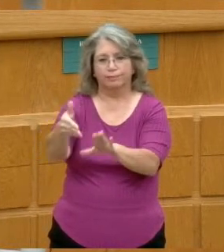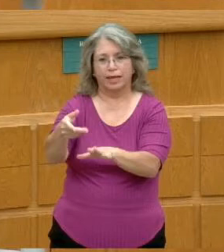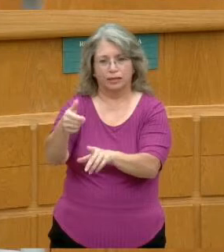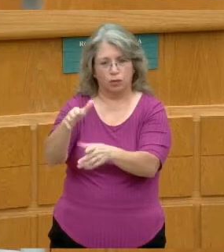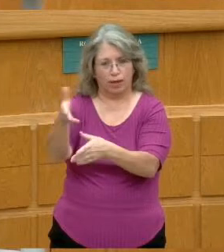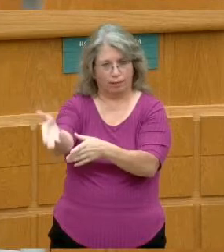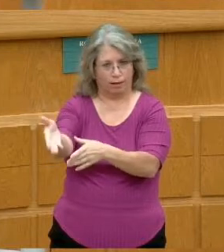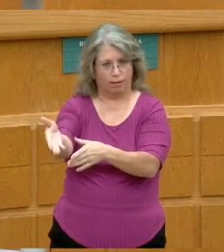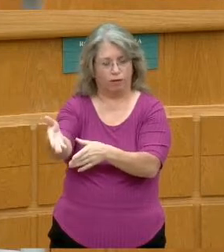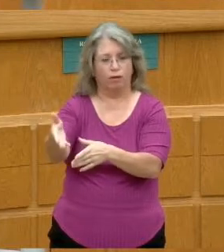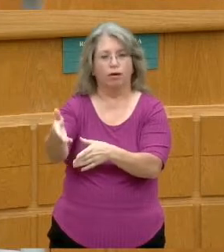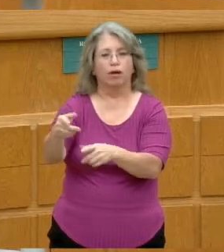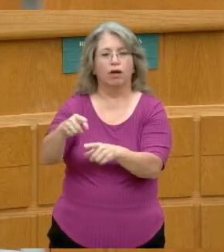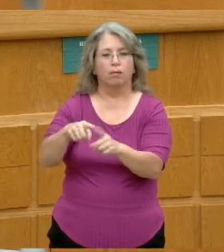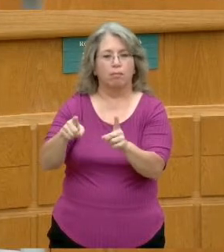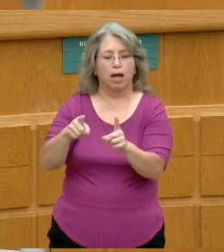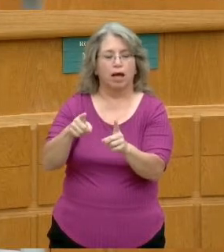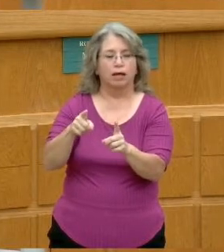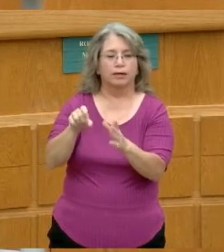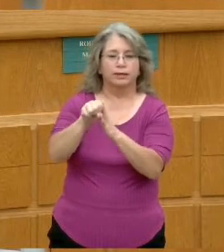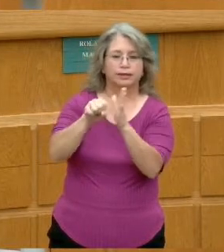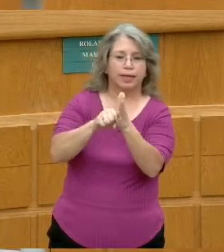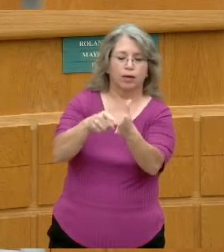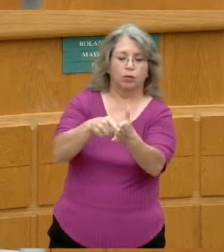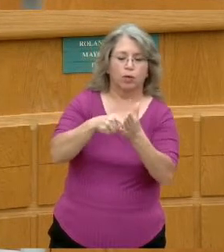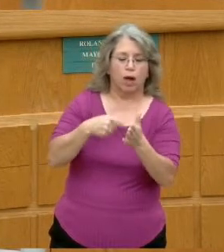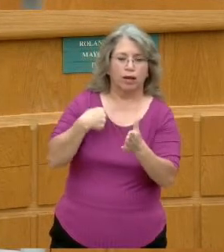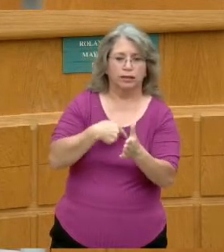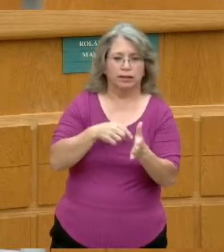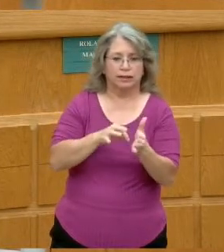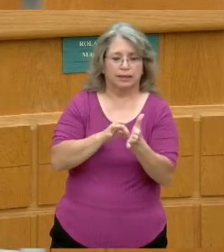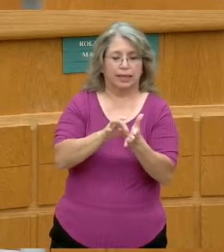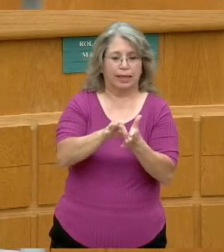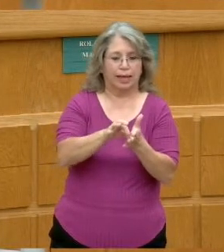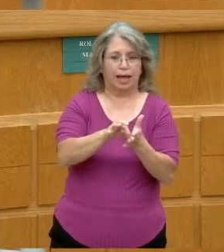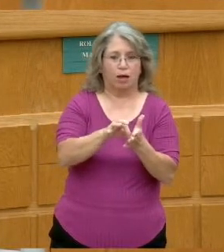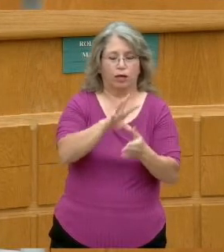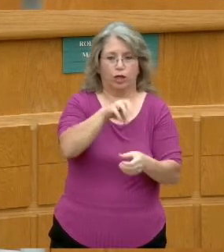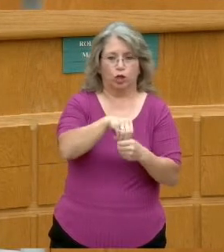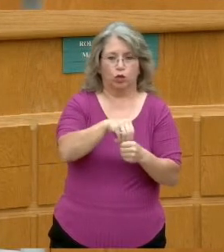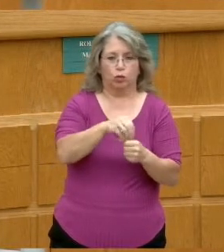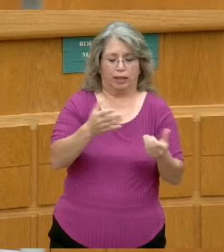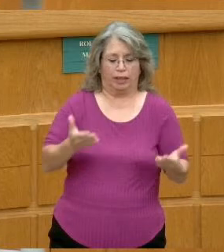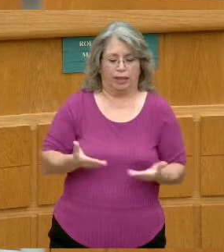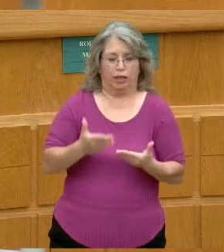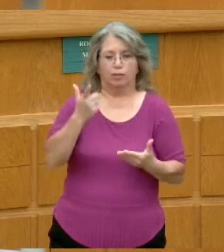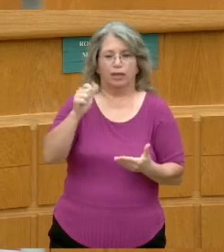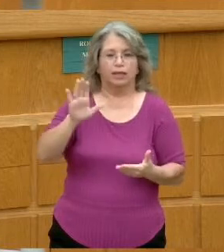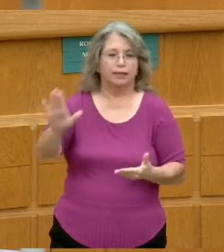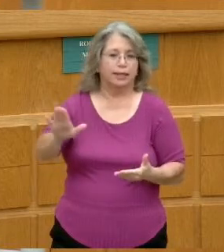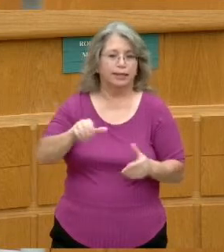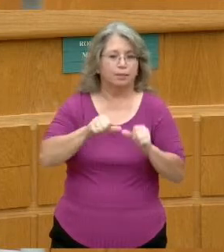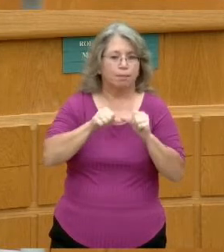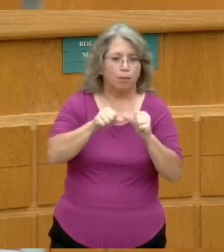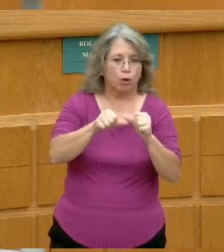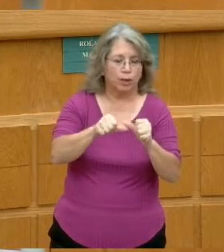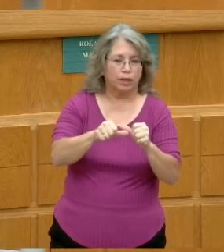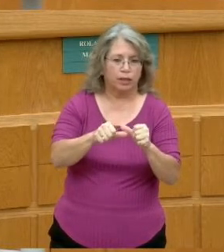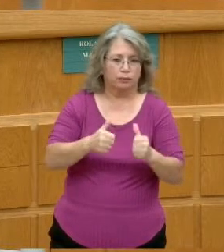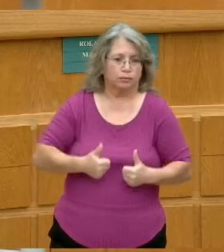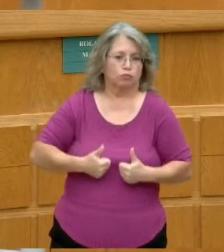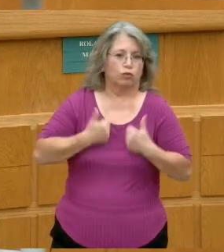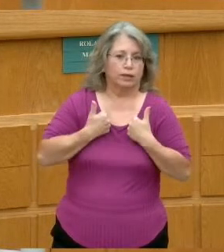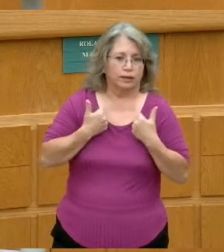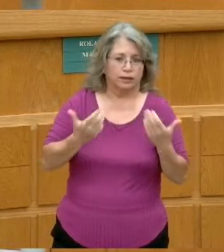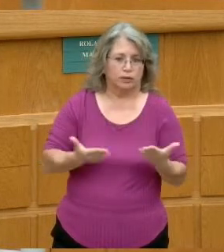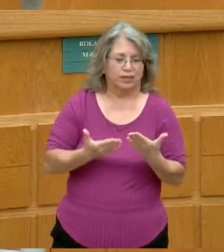CDC and state guidelines to count them at his home base, which is here. He had a permanent residency here, even though he would